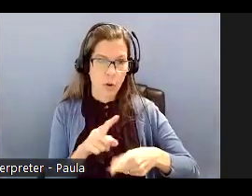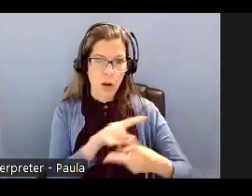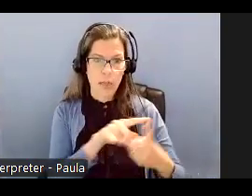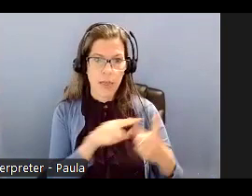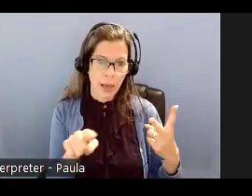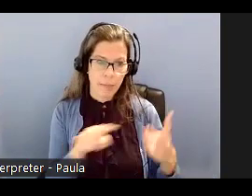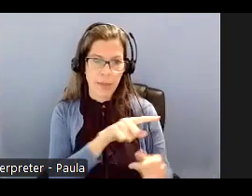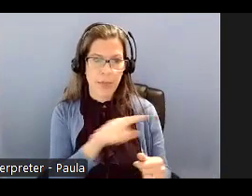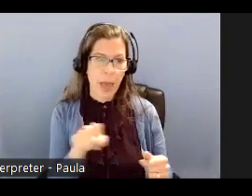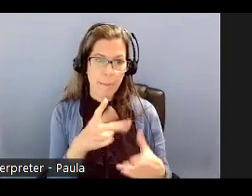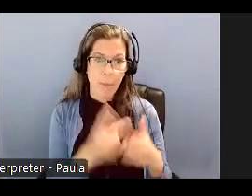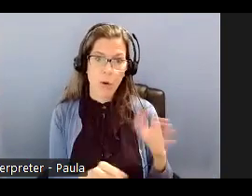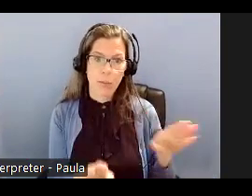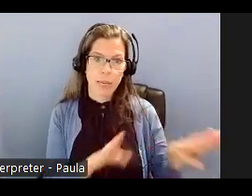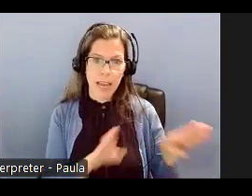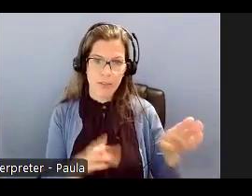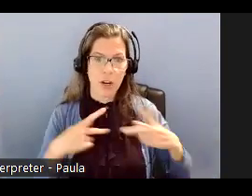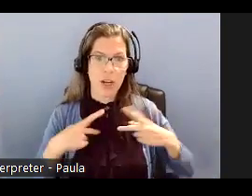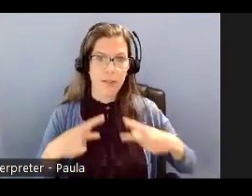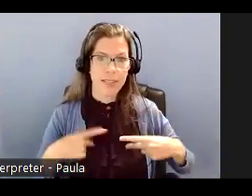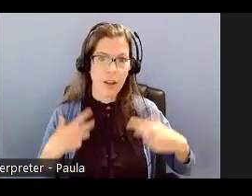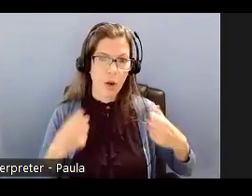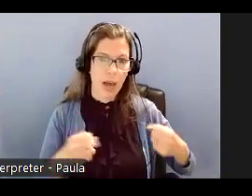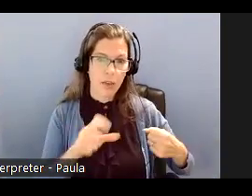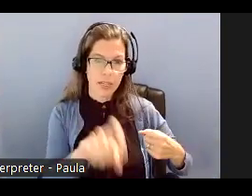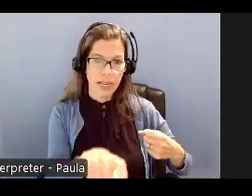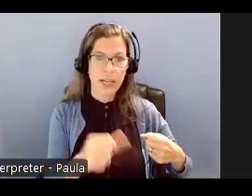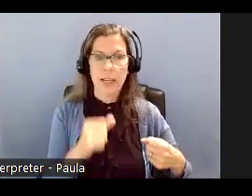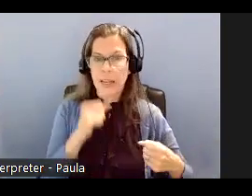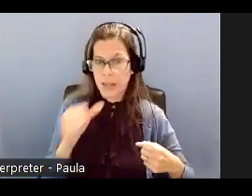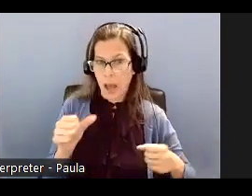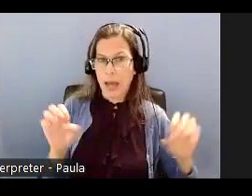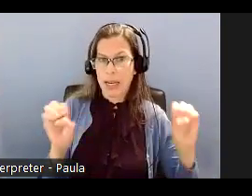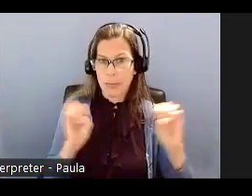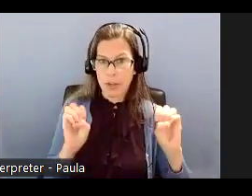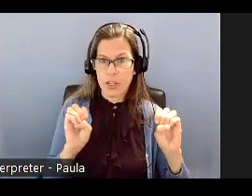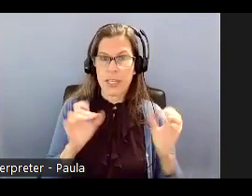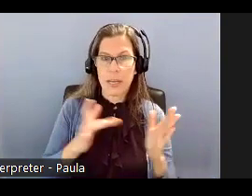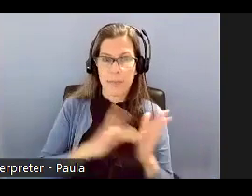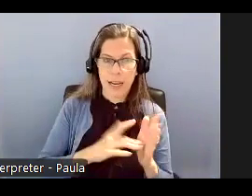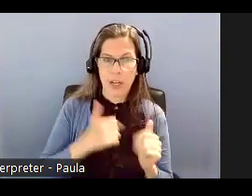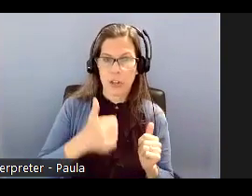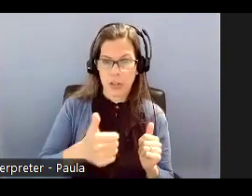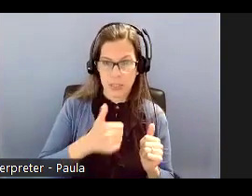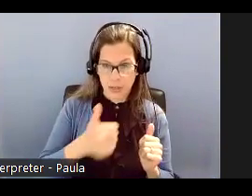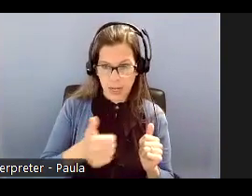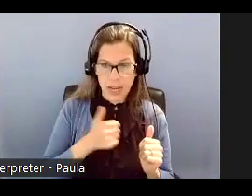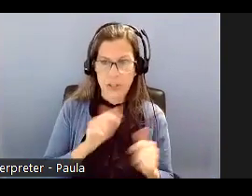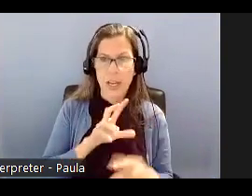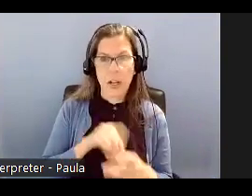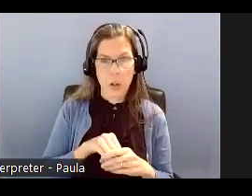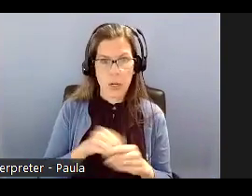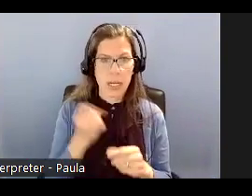and physical health needs, non-emergency medical transportation, language access, dental